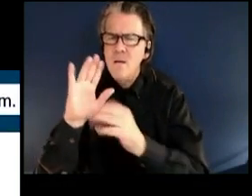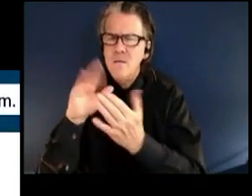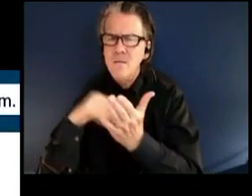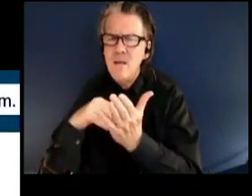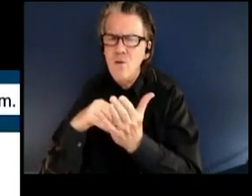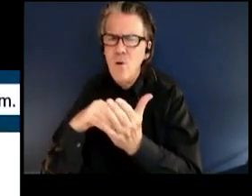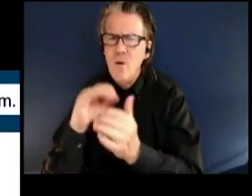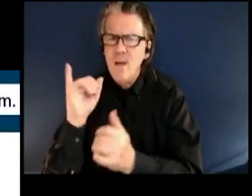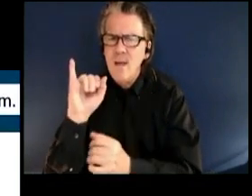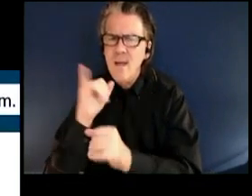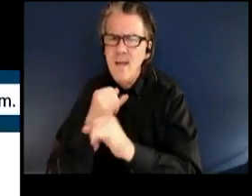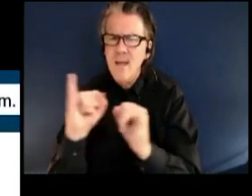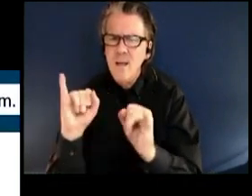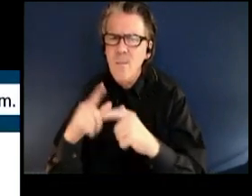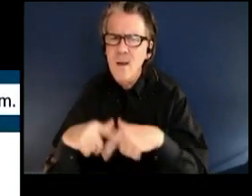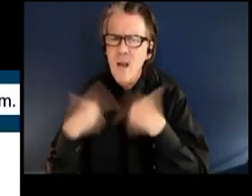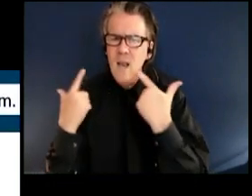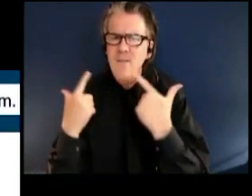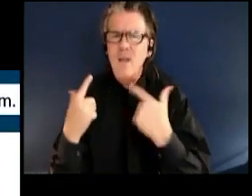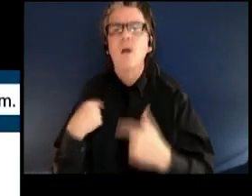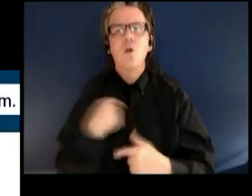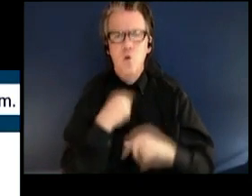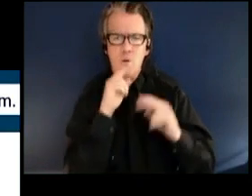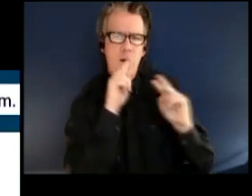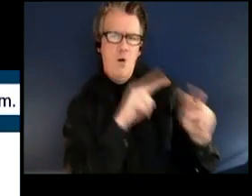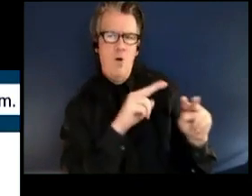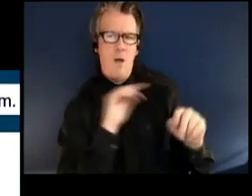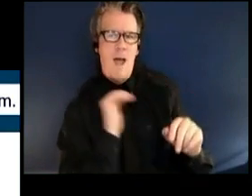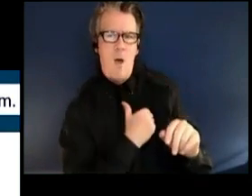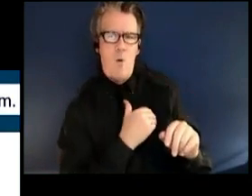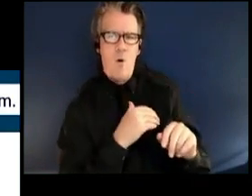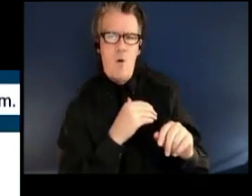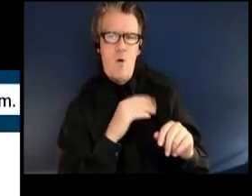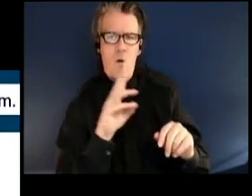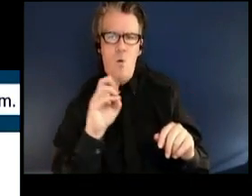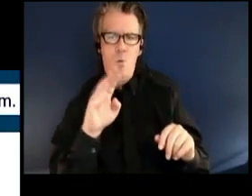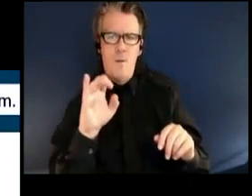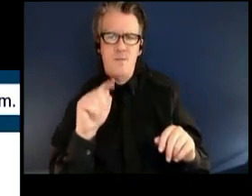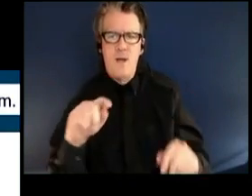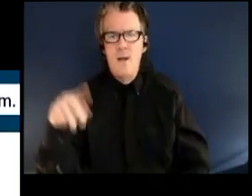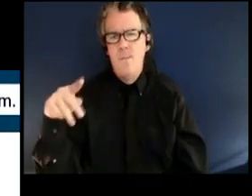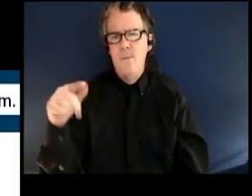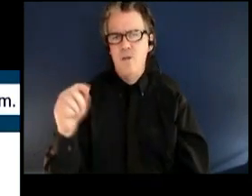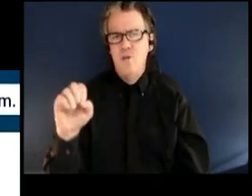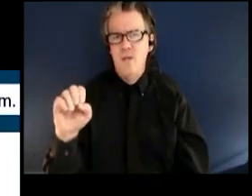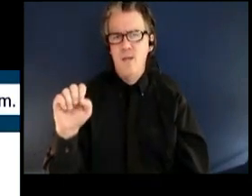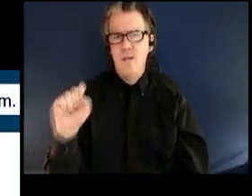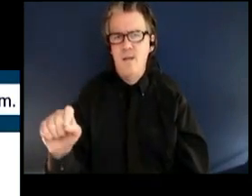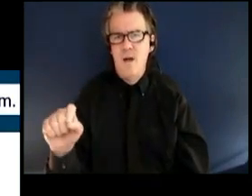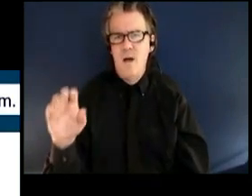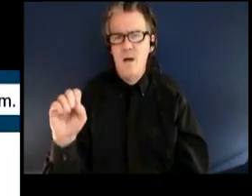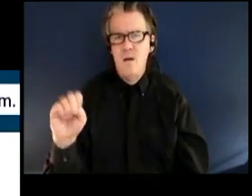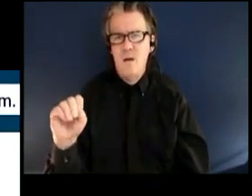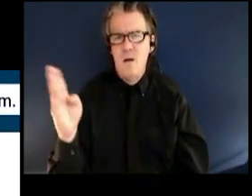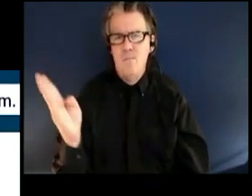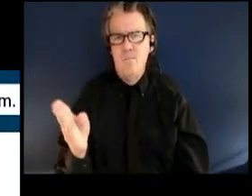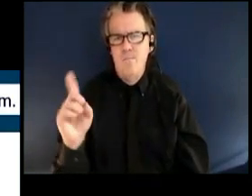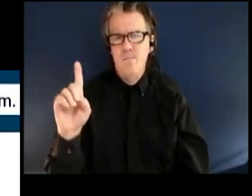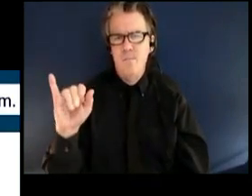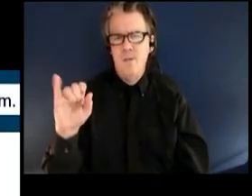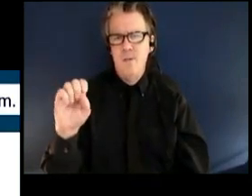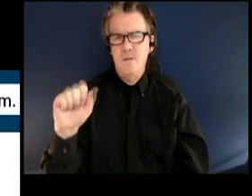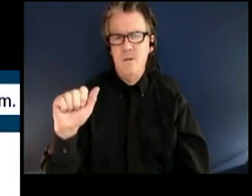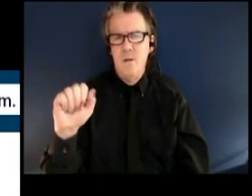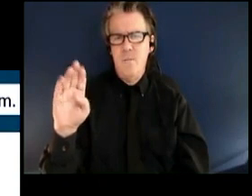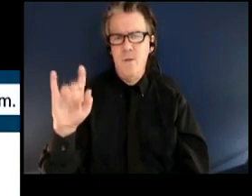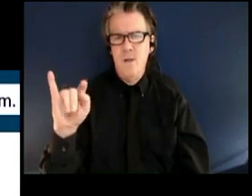pge.com/disability and aging. And customers can also learn about support services specific to their county during any